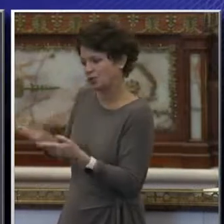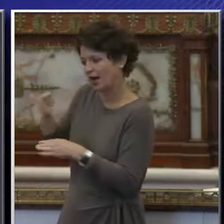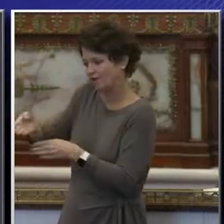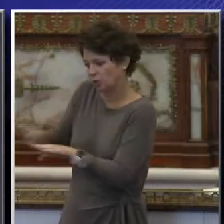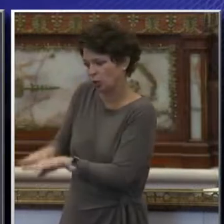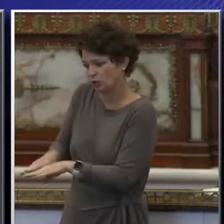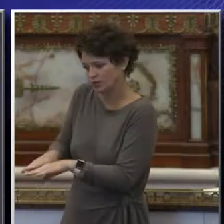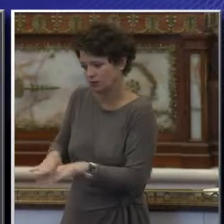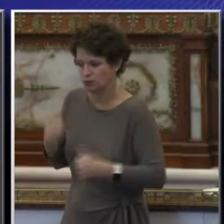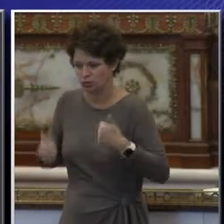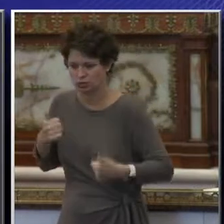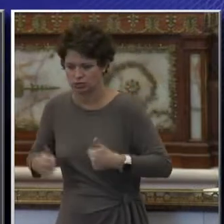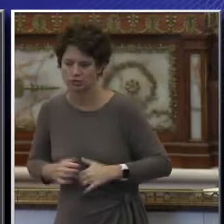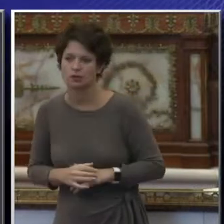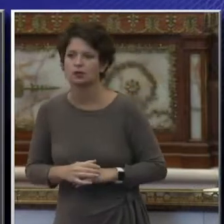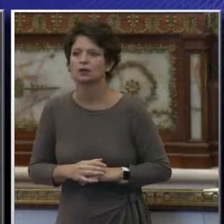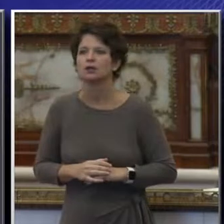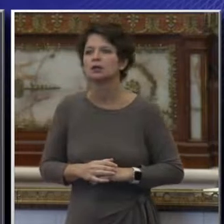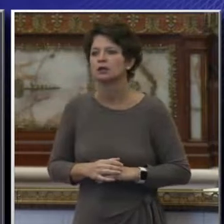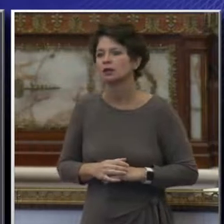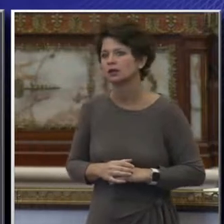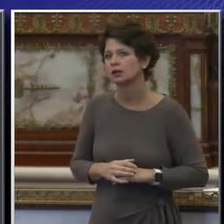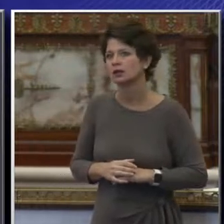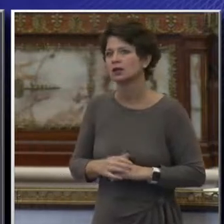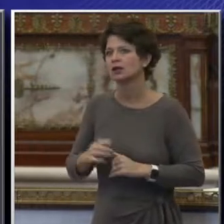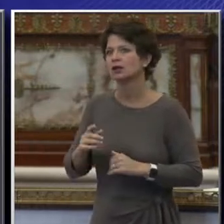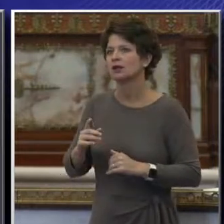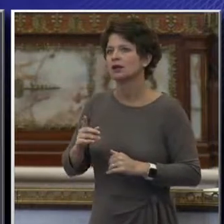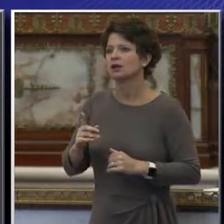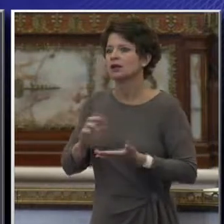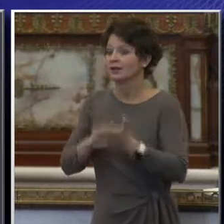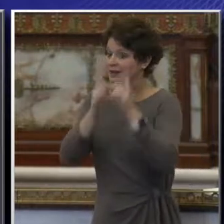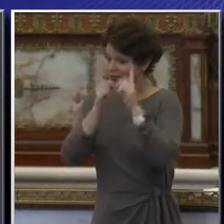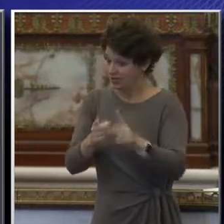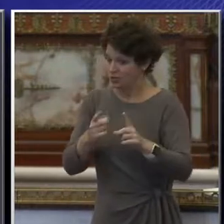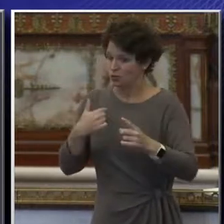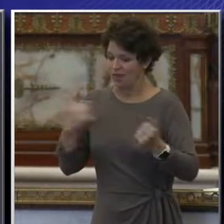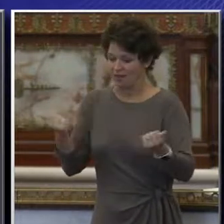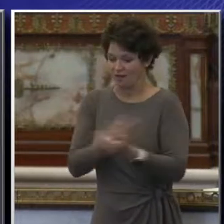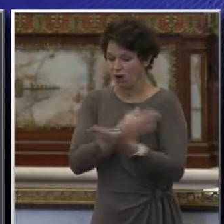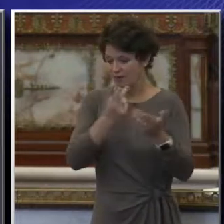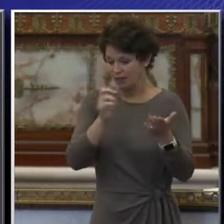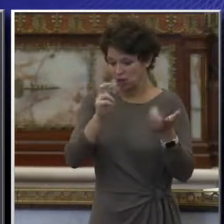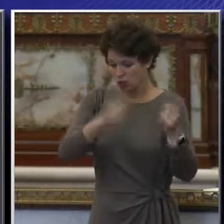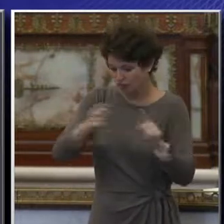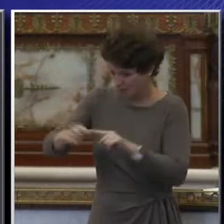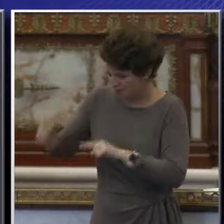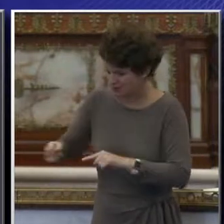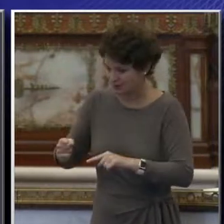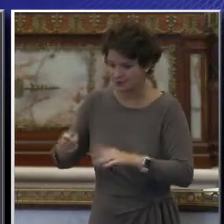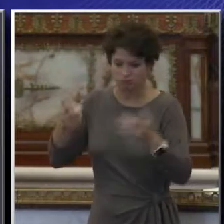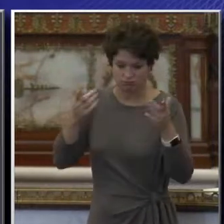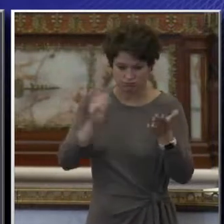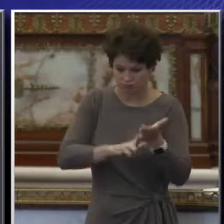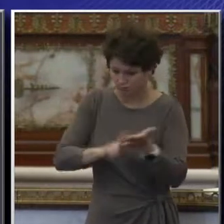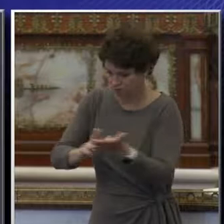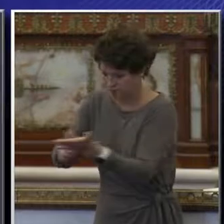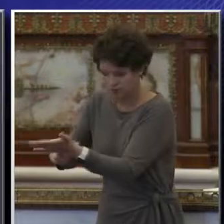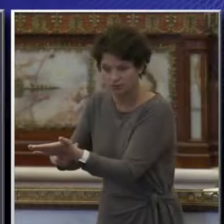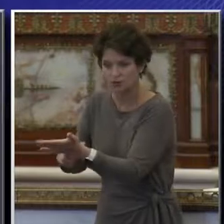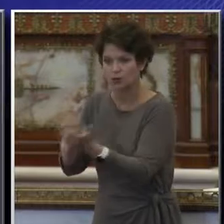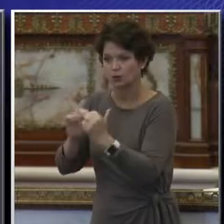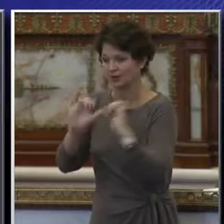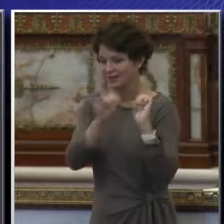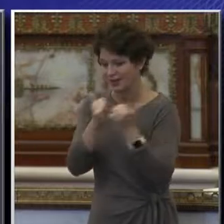some reason? The intention, we will have all those agreements and agreements with